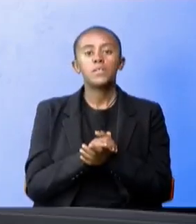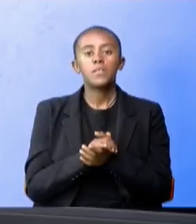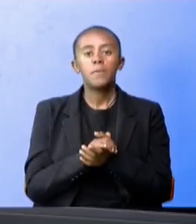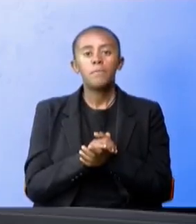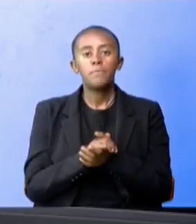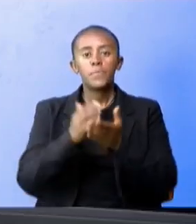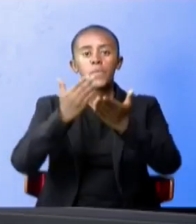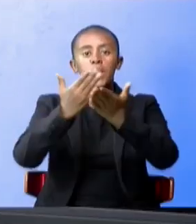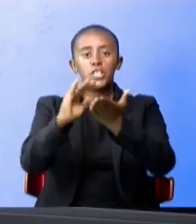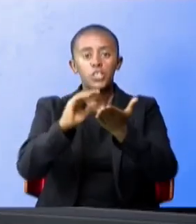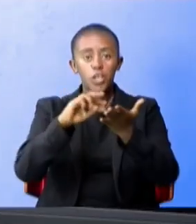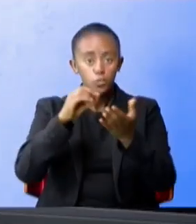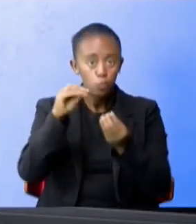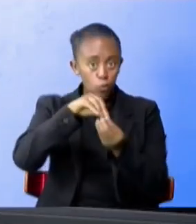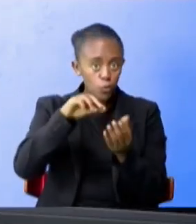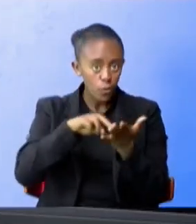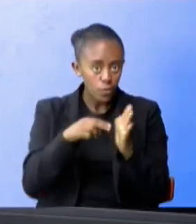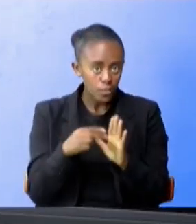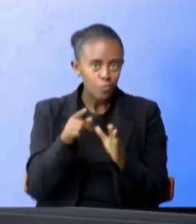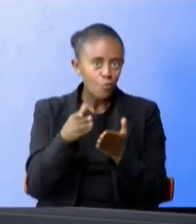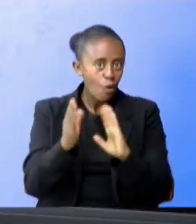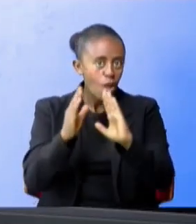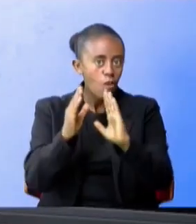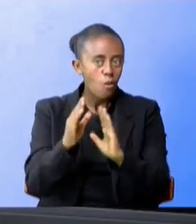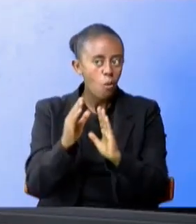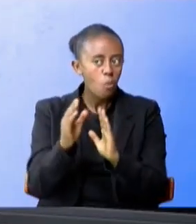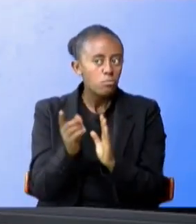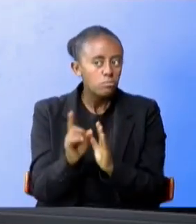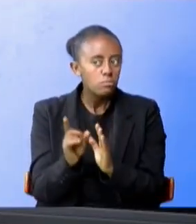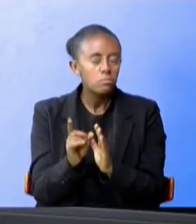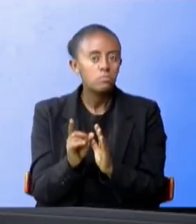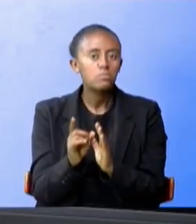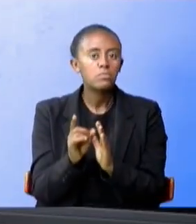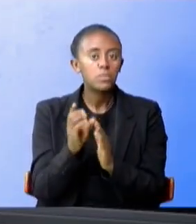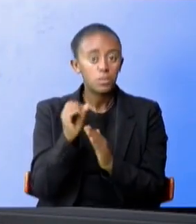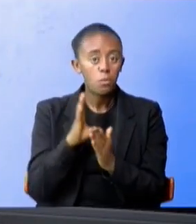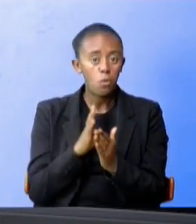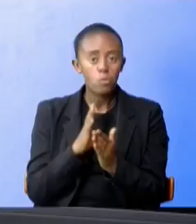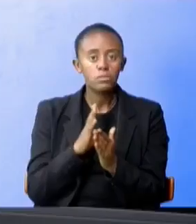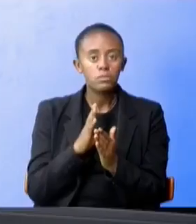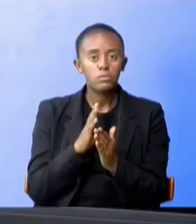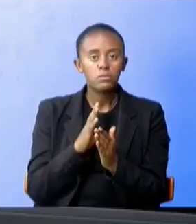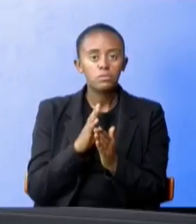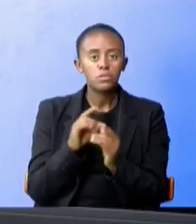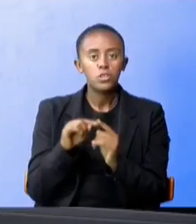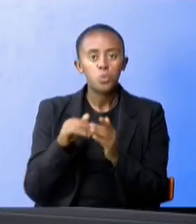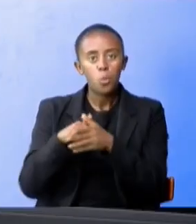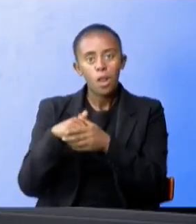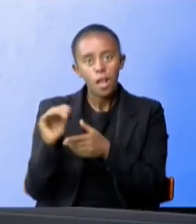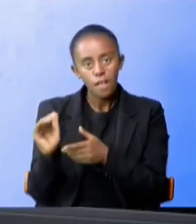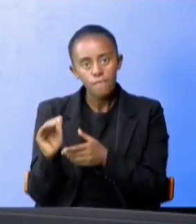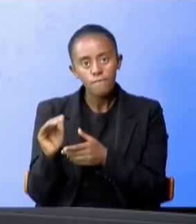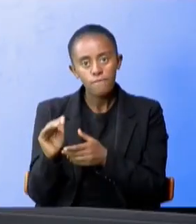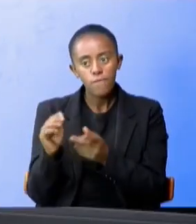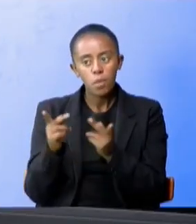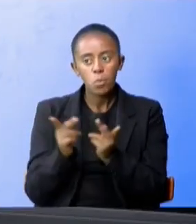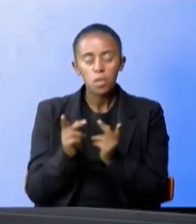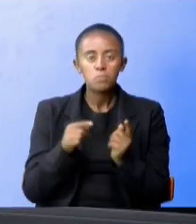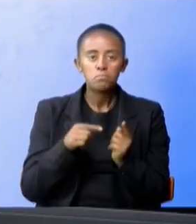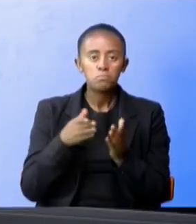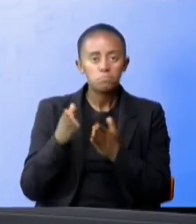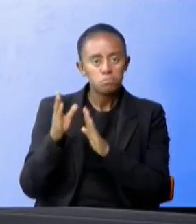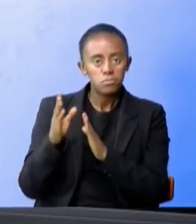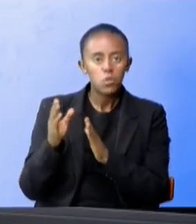Discharge also means to allow someone to leave somewhere or